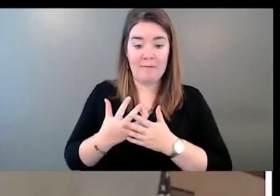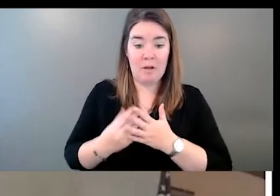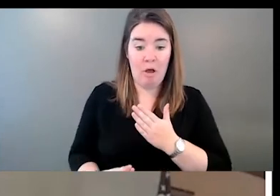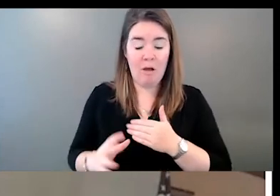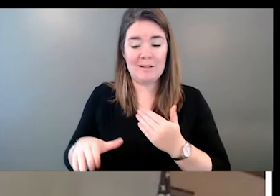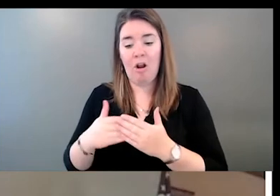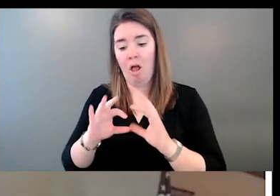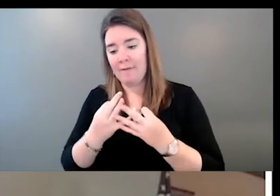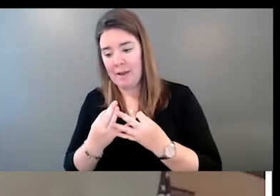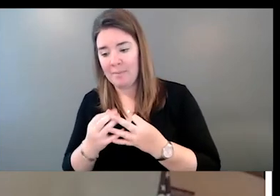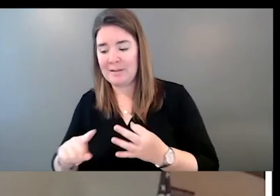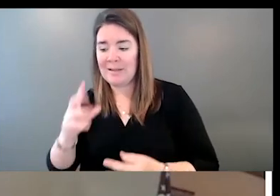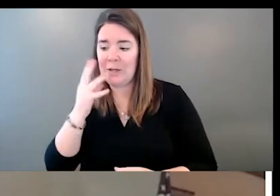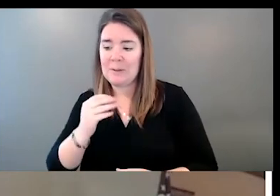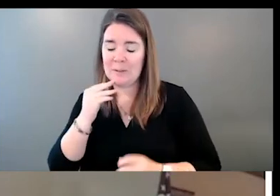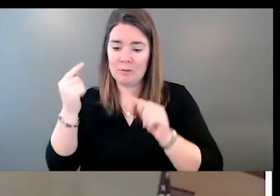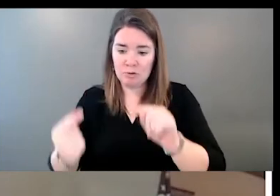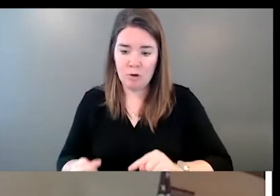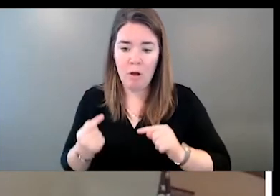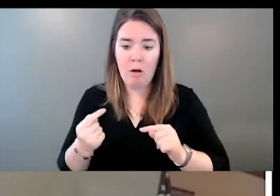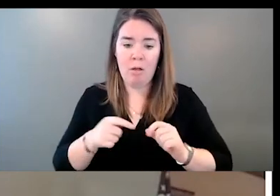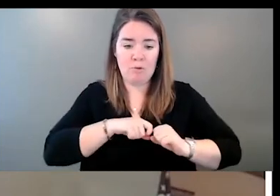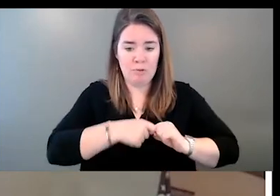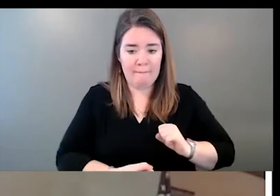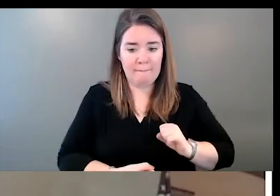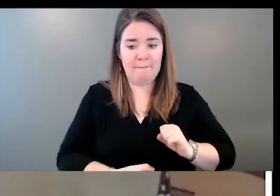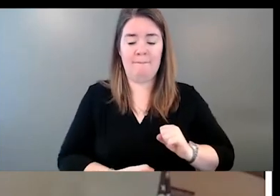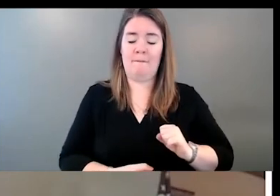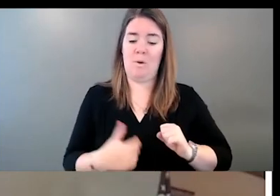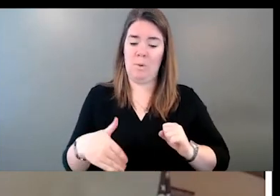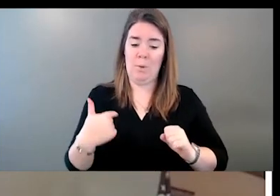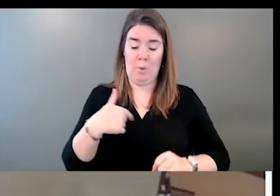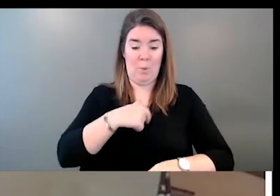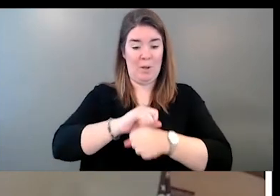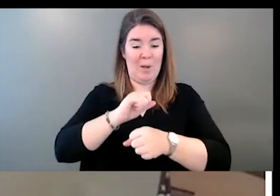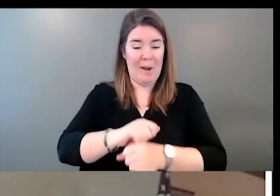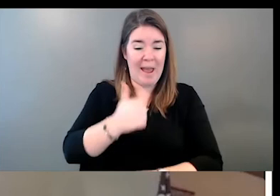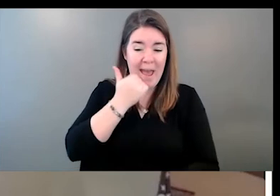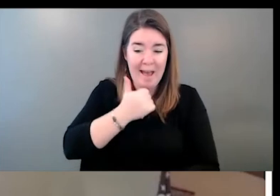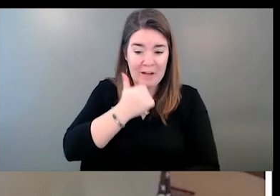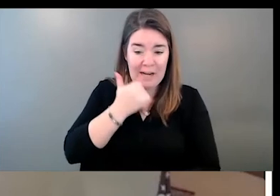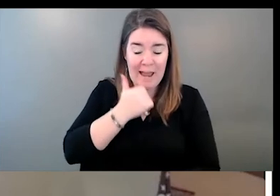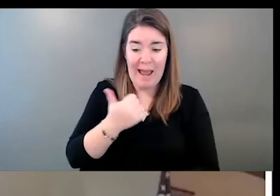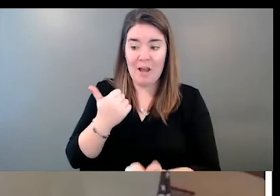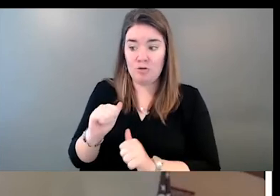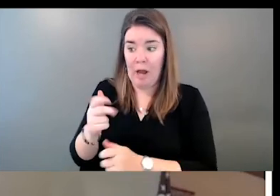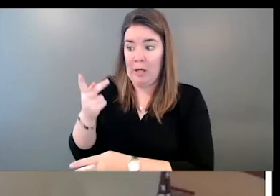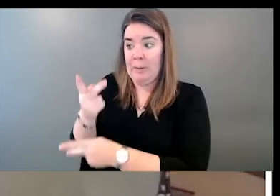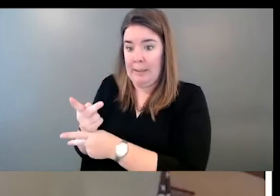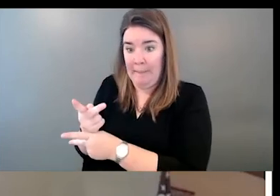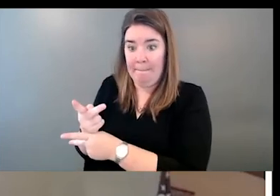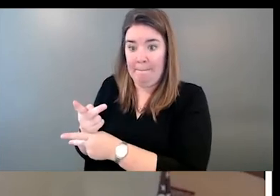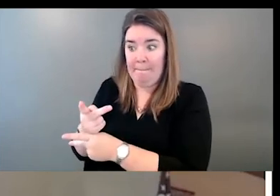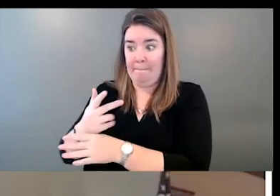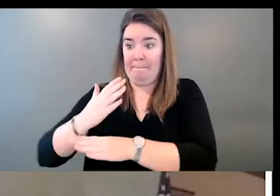losses. We work today and every day to help domestic violence victims get and stay safe, to